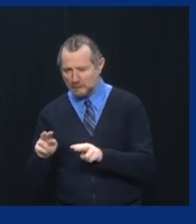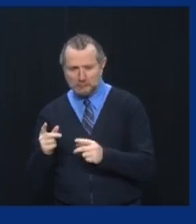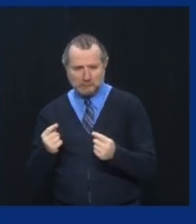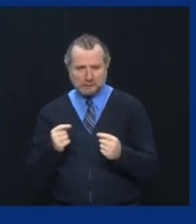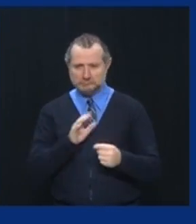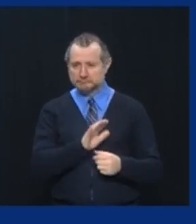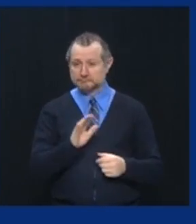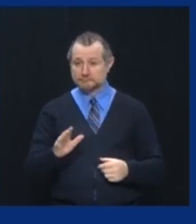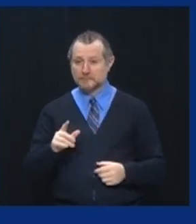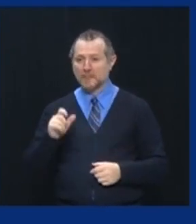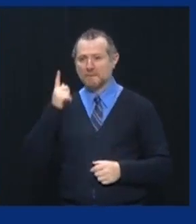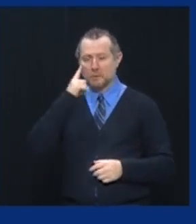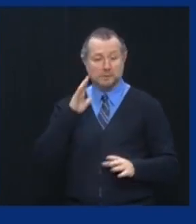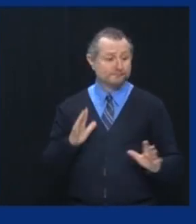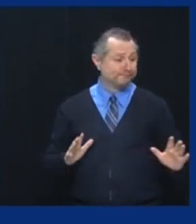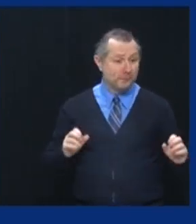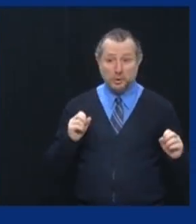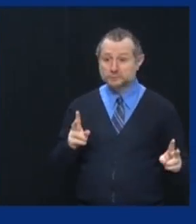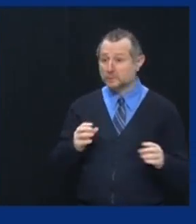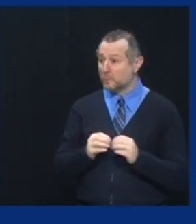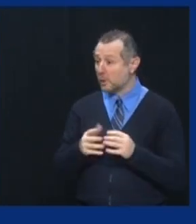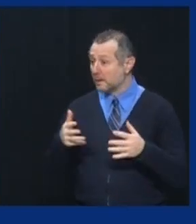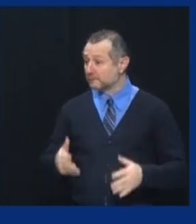Okay. Anyone have anything else?